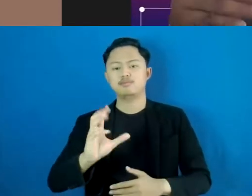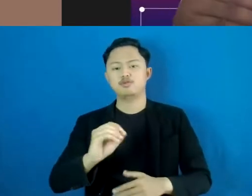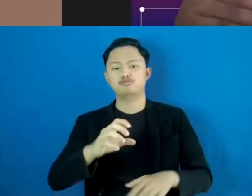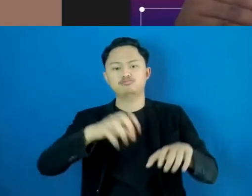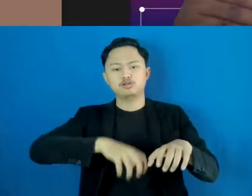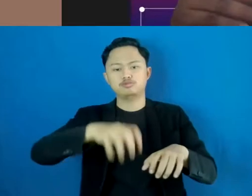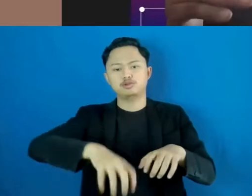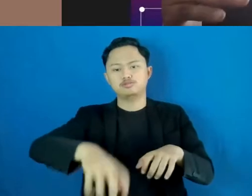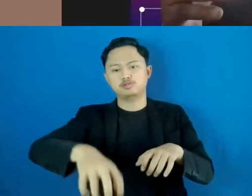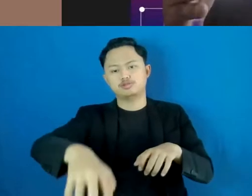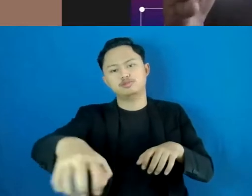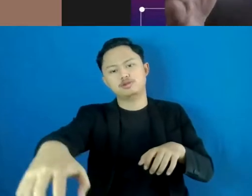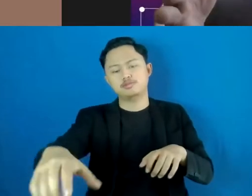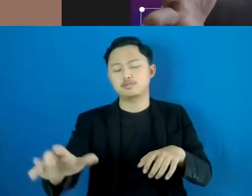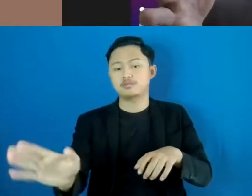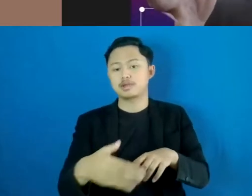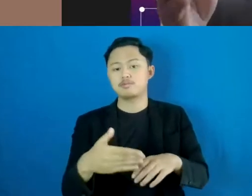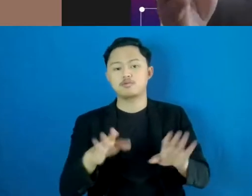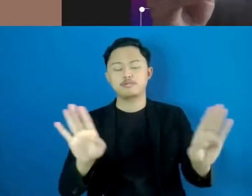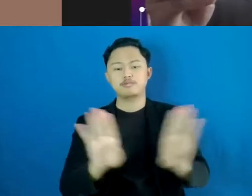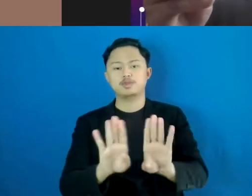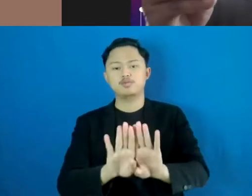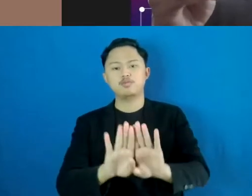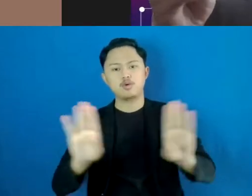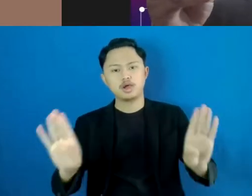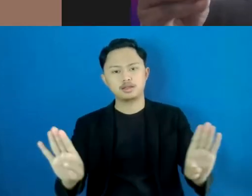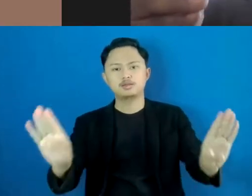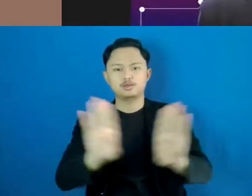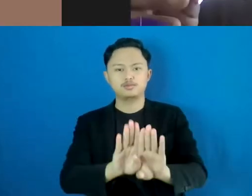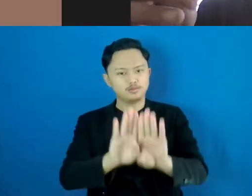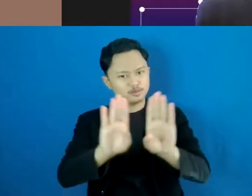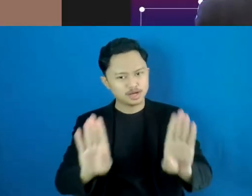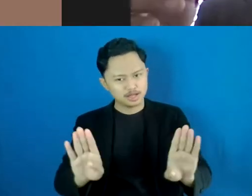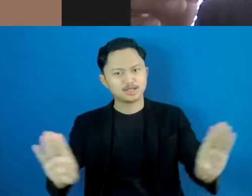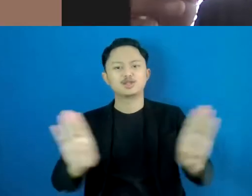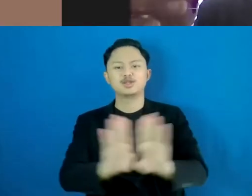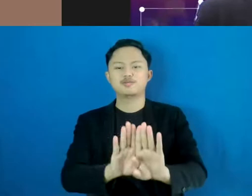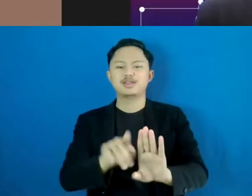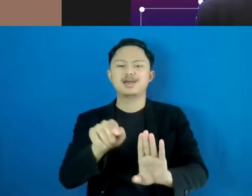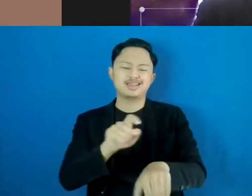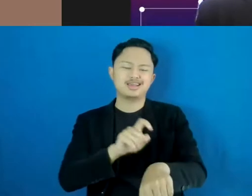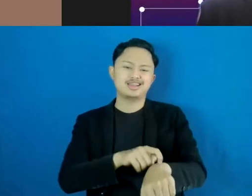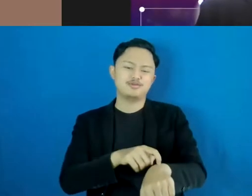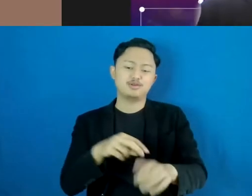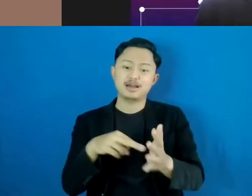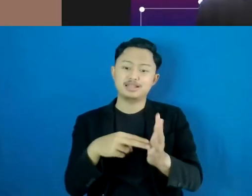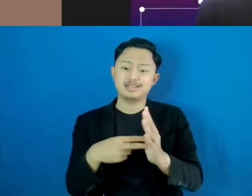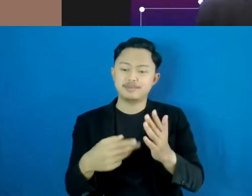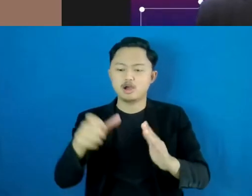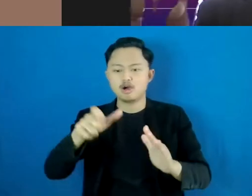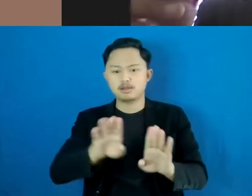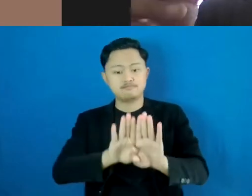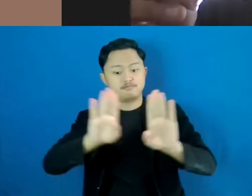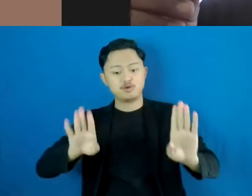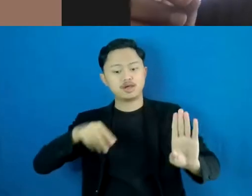close the doors, and it takes another 1 minute time for the passengers to board, to alight and delight from the bus. Now